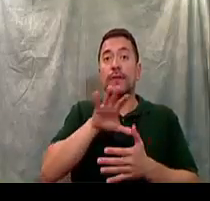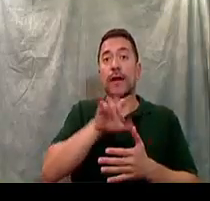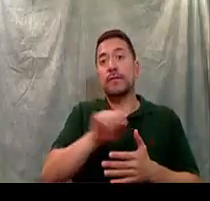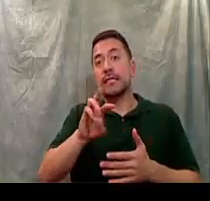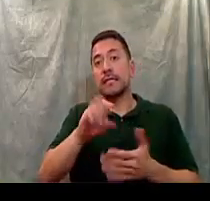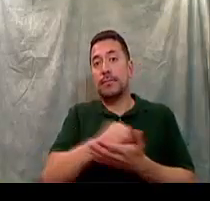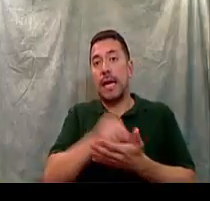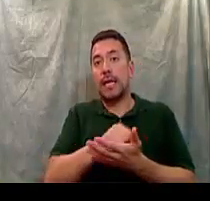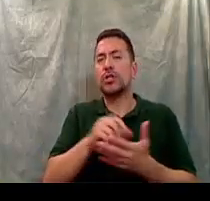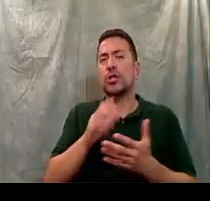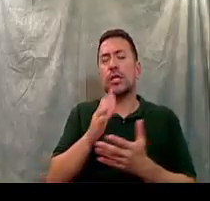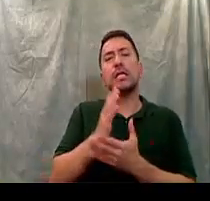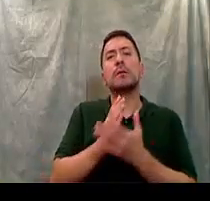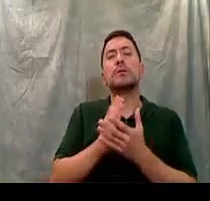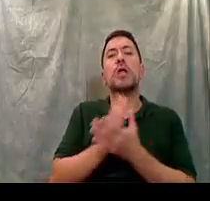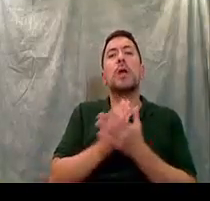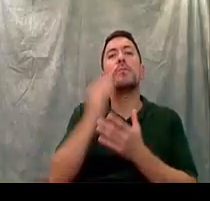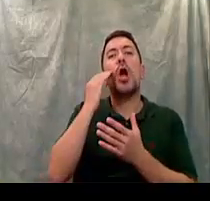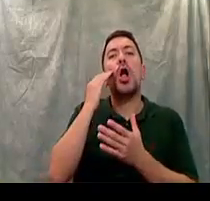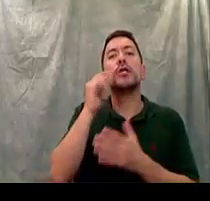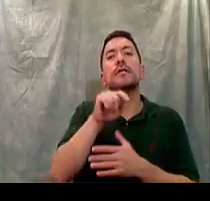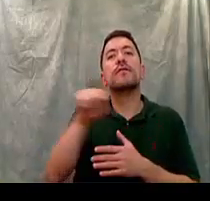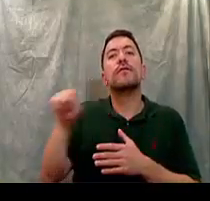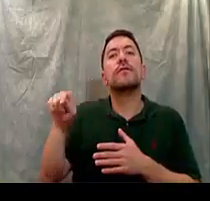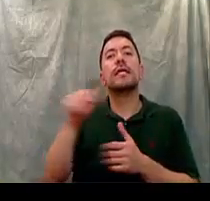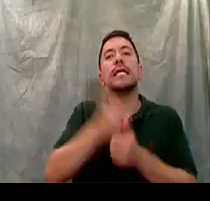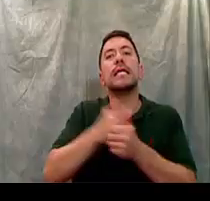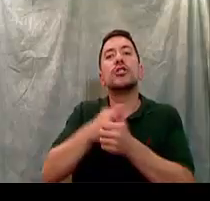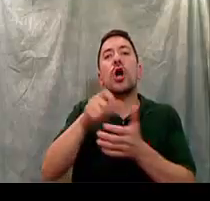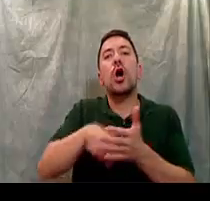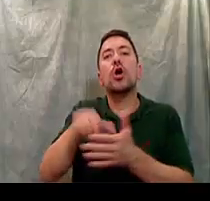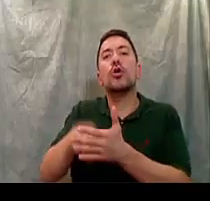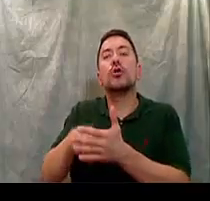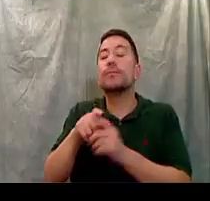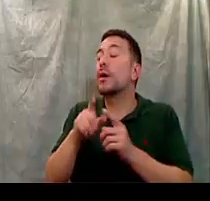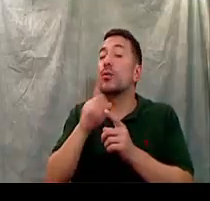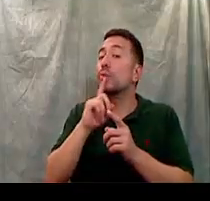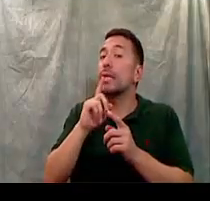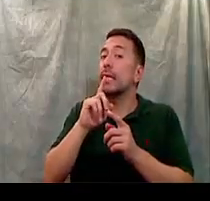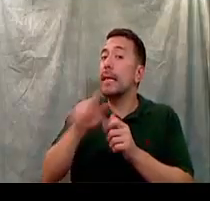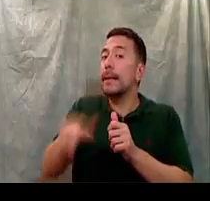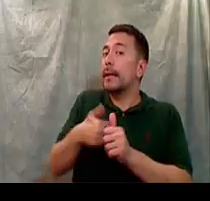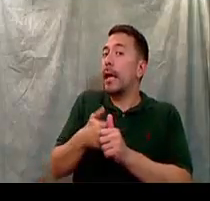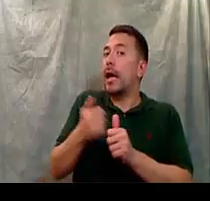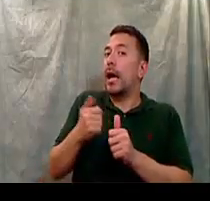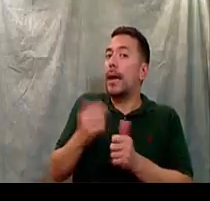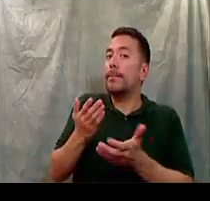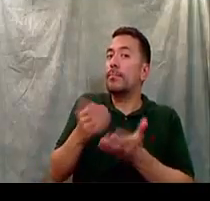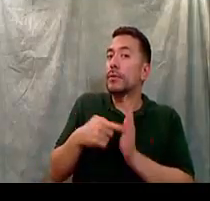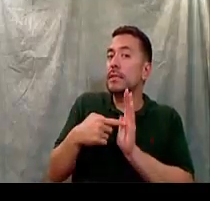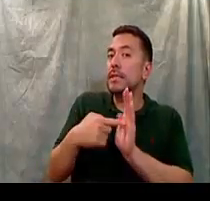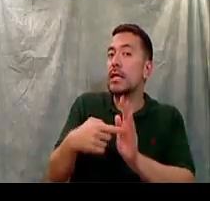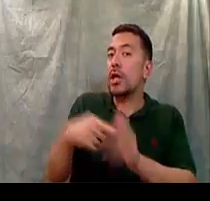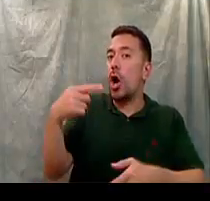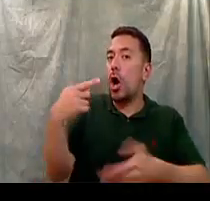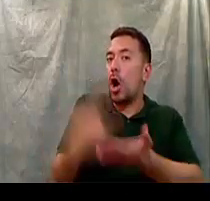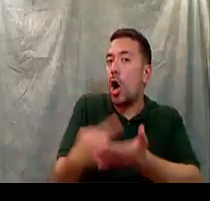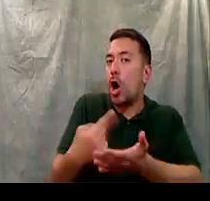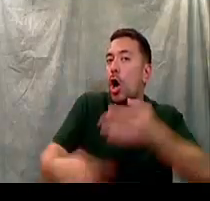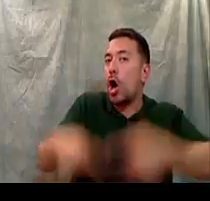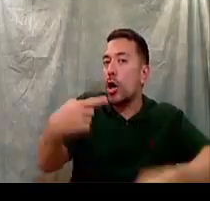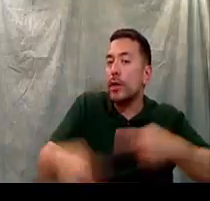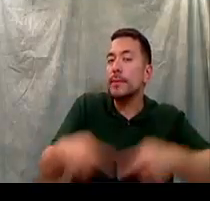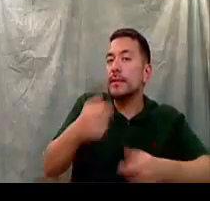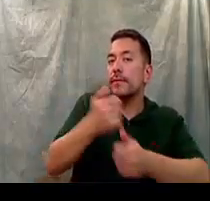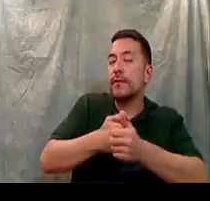5 to 8 articles, get familiar with them. But what I'm actually doing is presenting concepts and sort of arguments or concepts and big ideas that emerged as I read